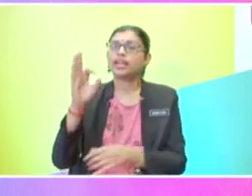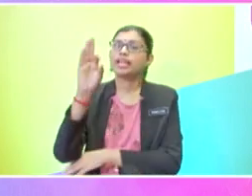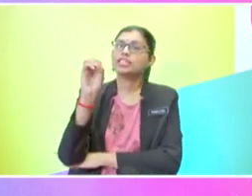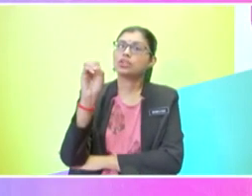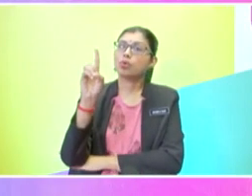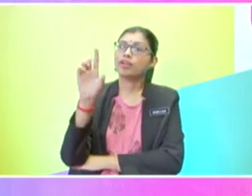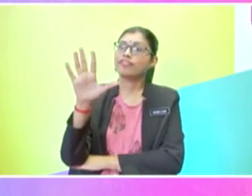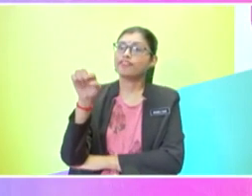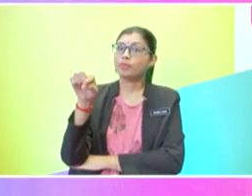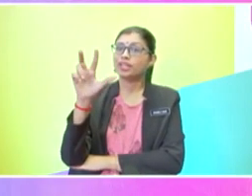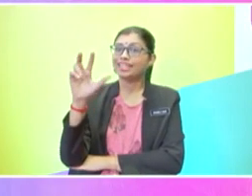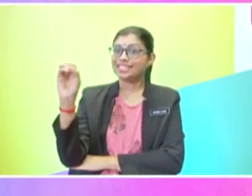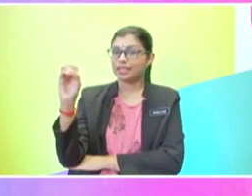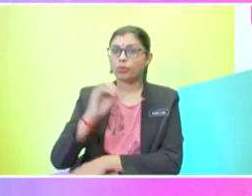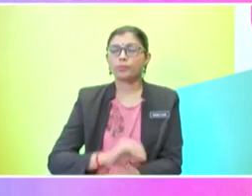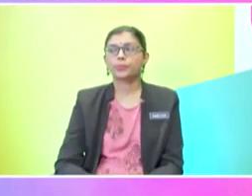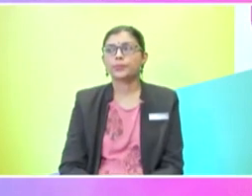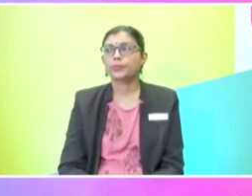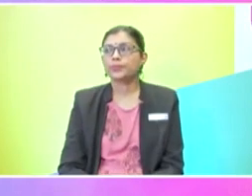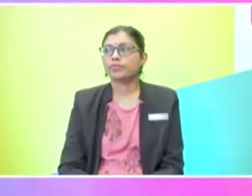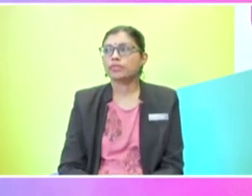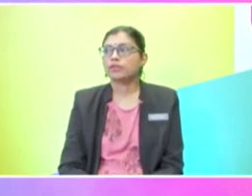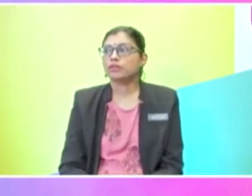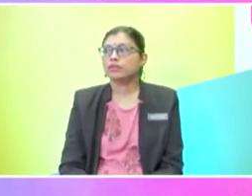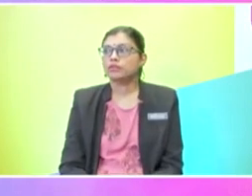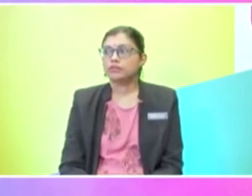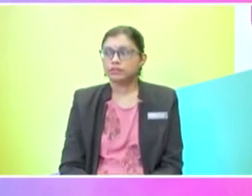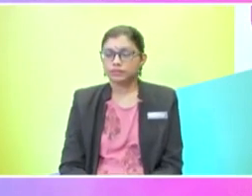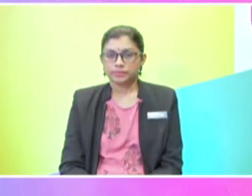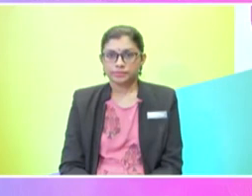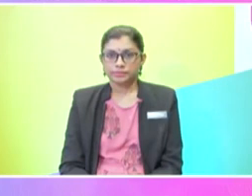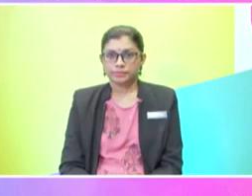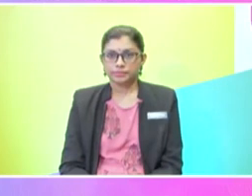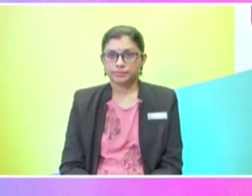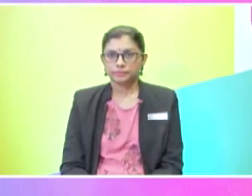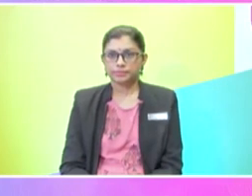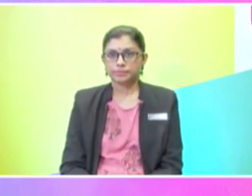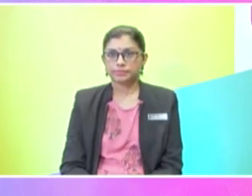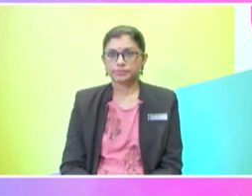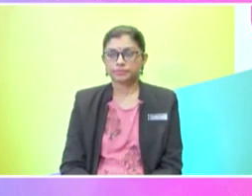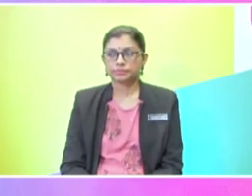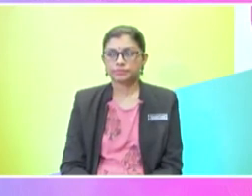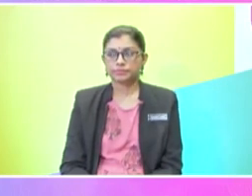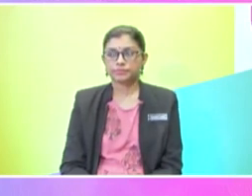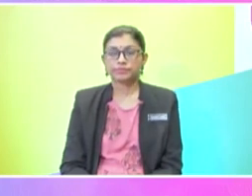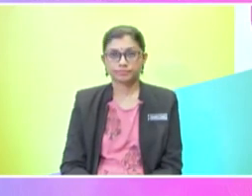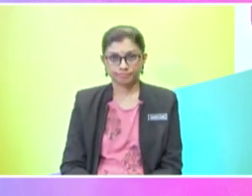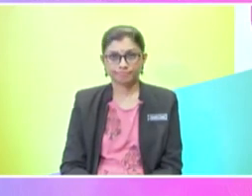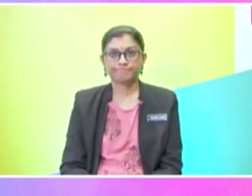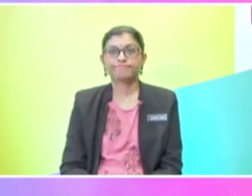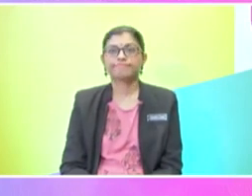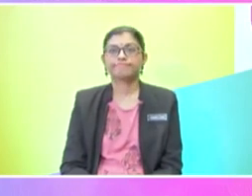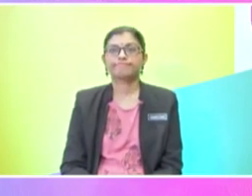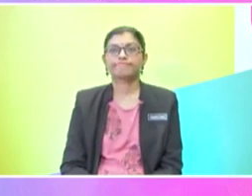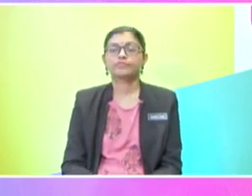9,015 ringgit and 30 cent. Okay, mm-hmm. but we see here, okay, after the sales tax, the total amount to be paid is 9,015 ringgit